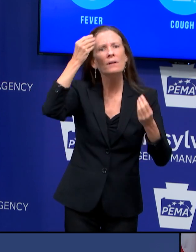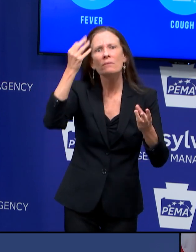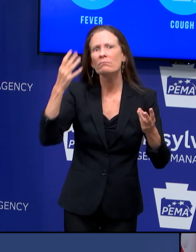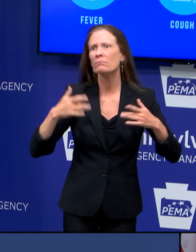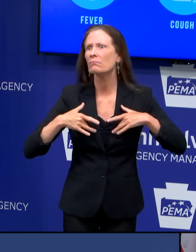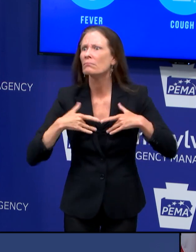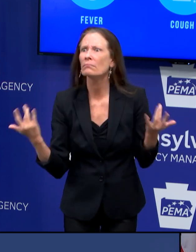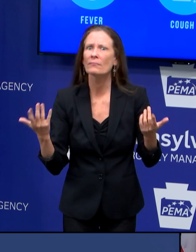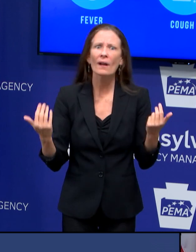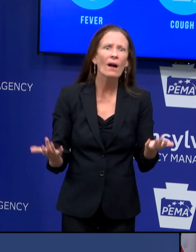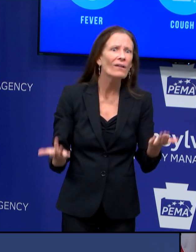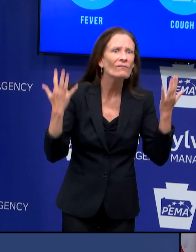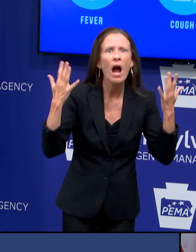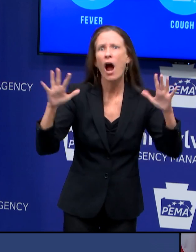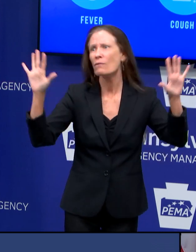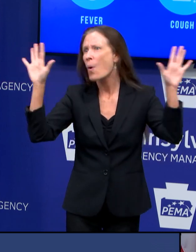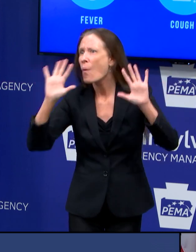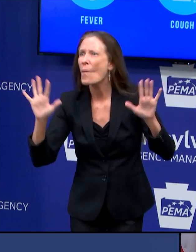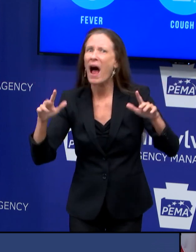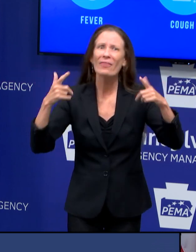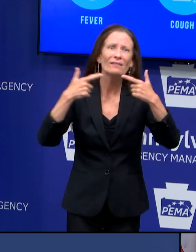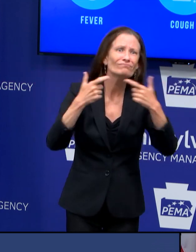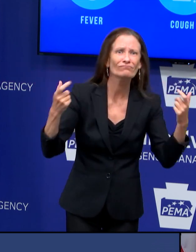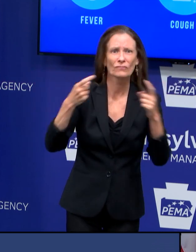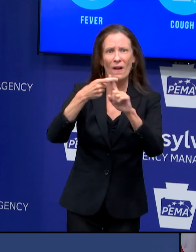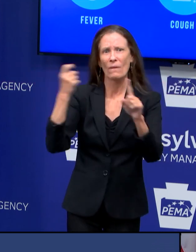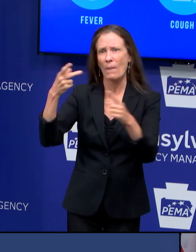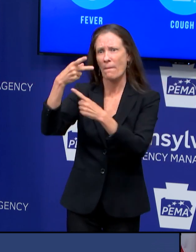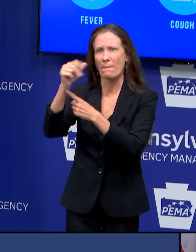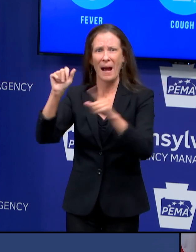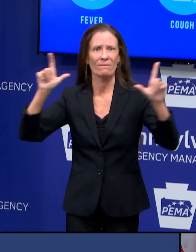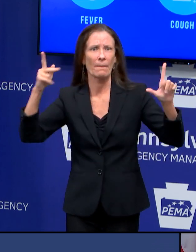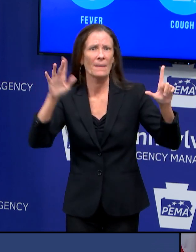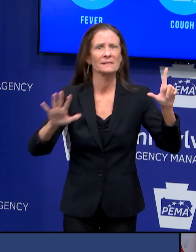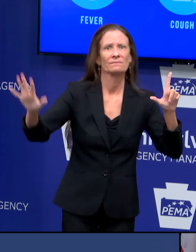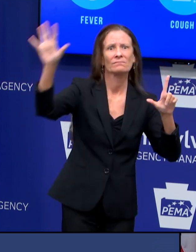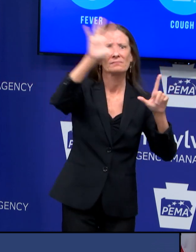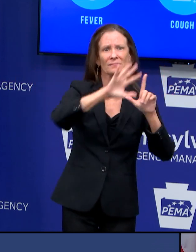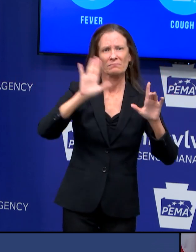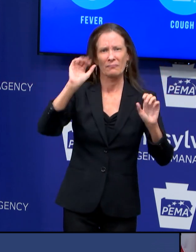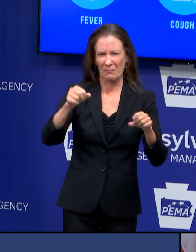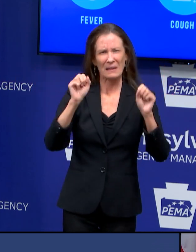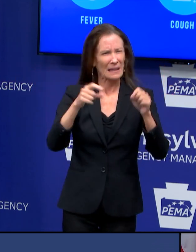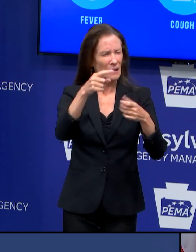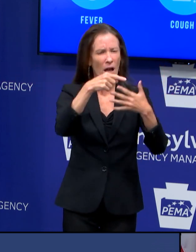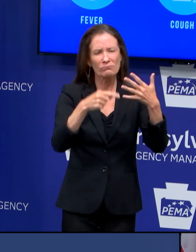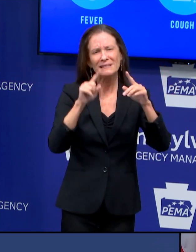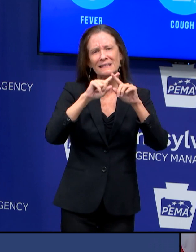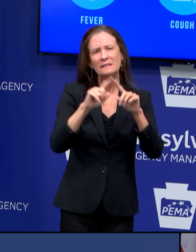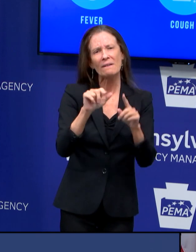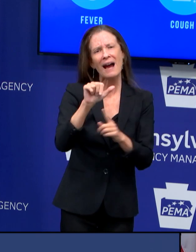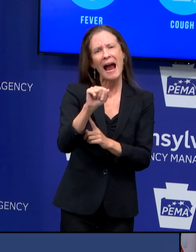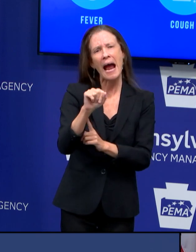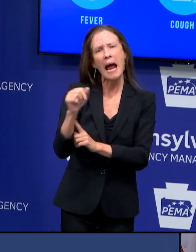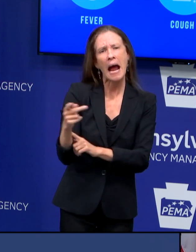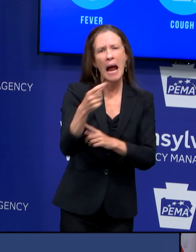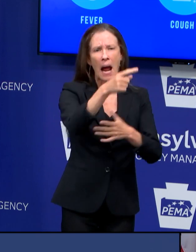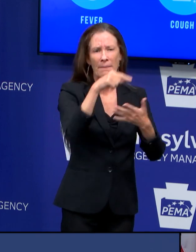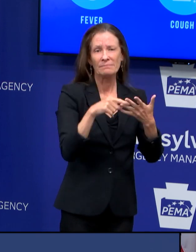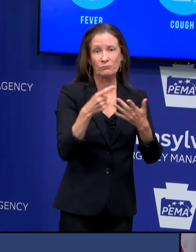other updates from Commonwealth and federal agencies. You can find information about Alert PA online at